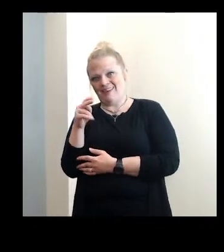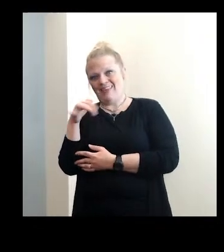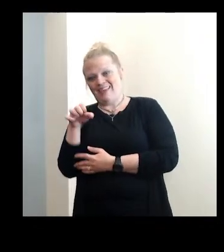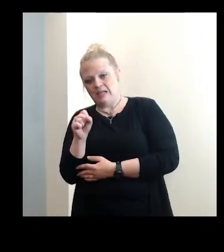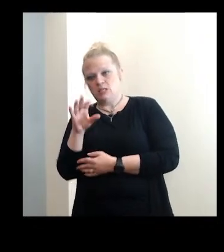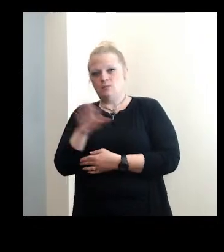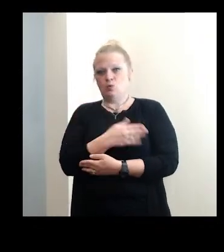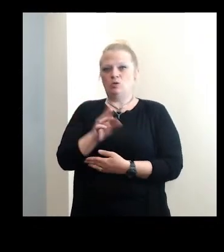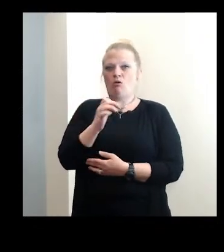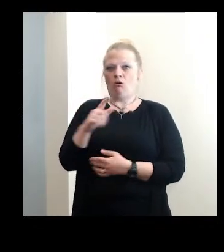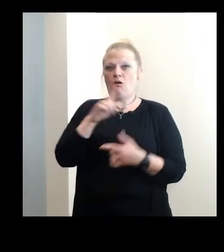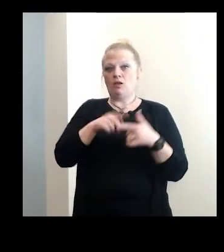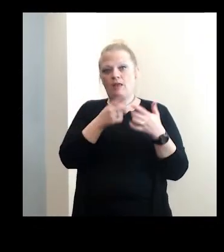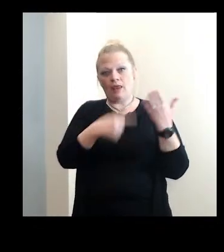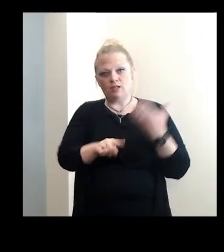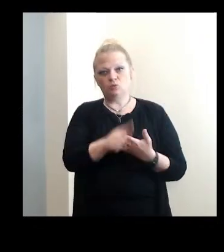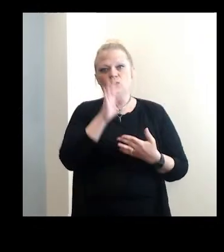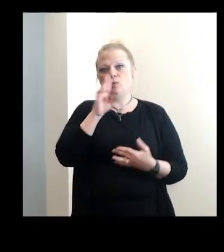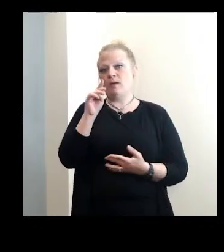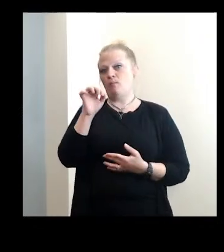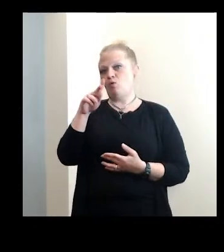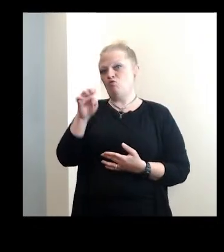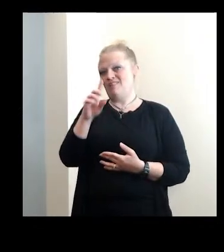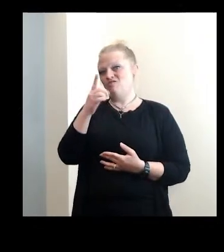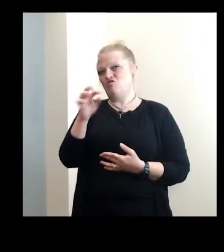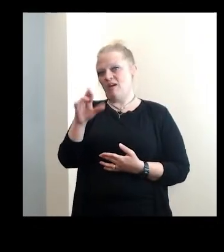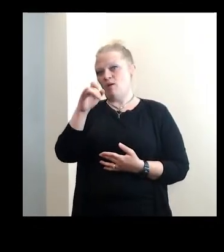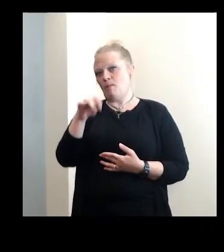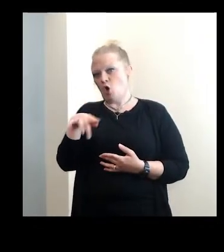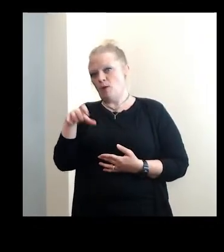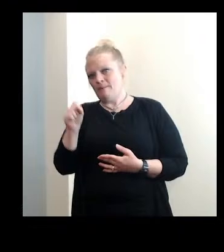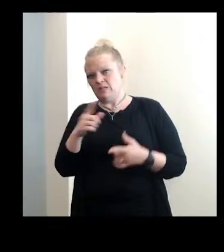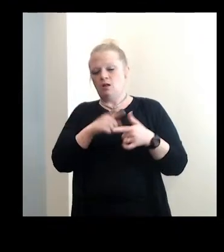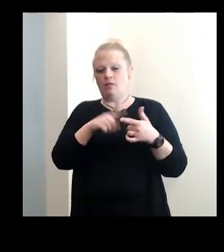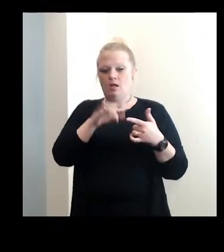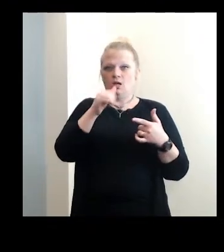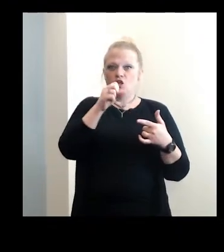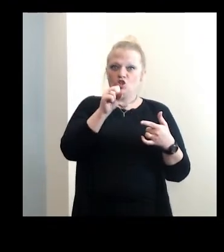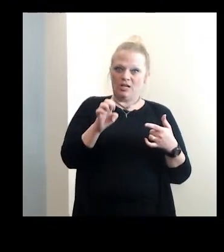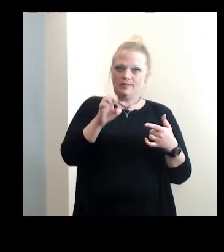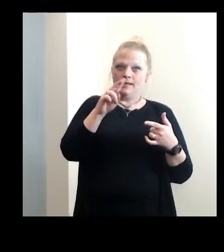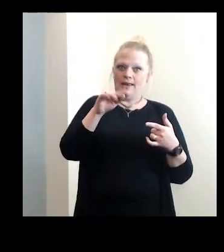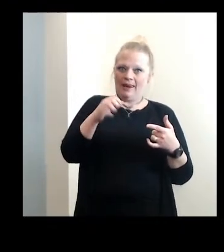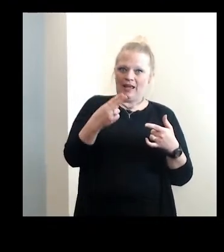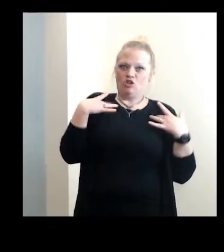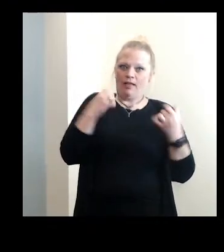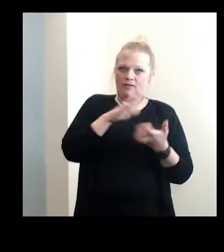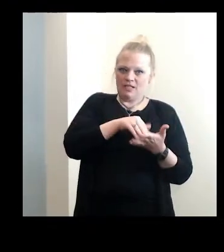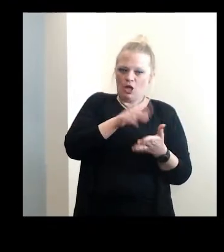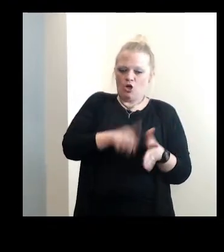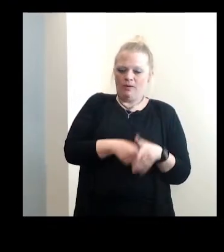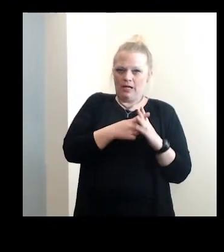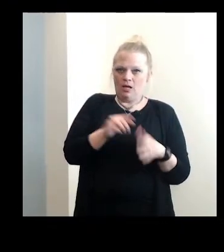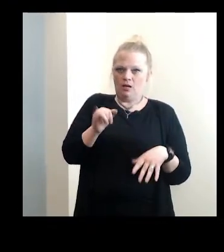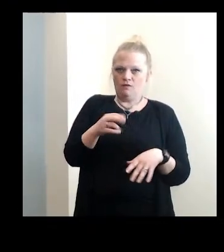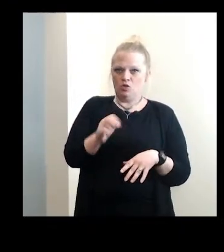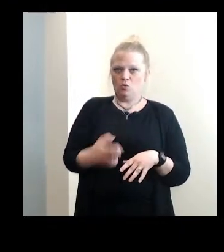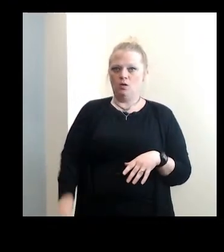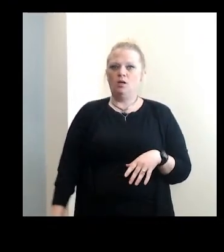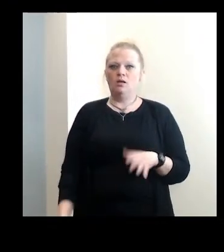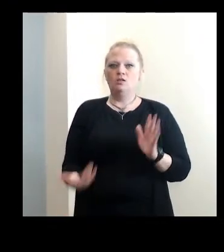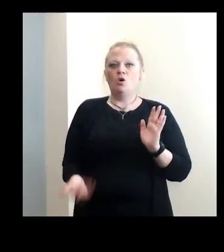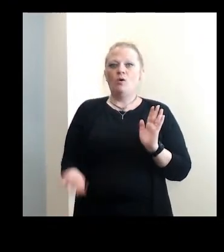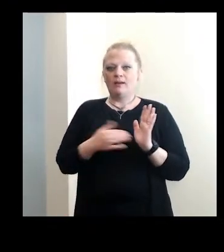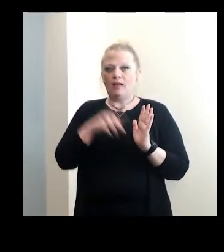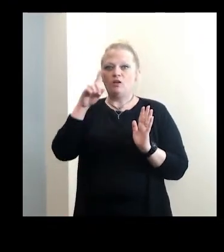next week we're going to be at the Marine Drive Apartments, and again it's the Jesse Nass Center in the beginning of June. So again, there must be a